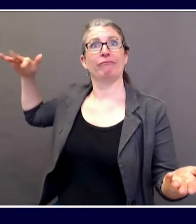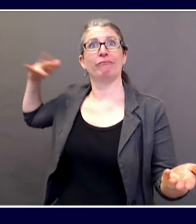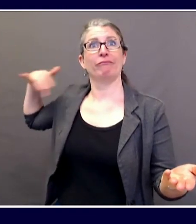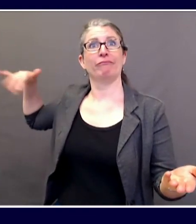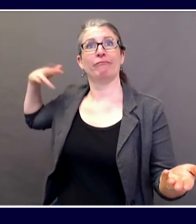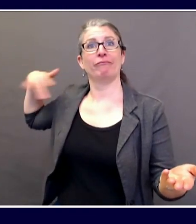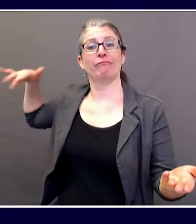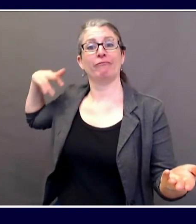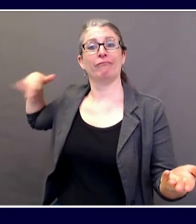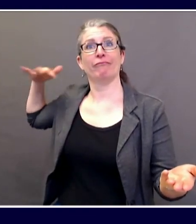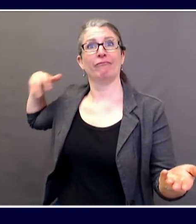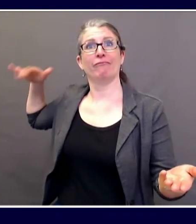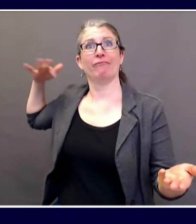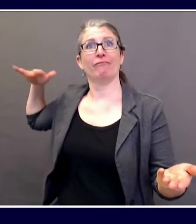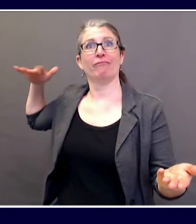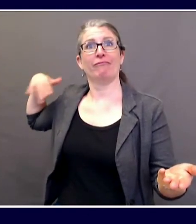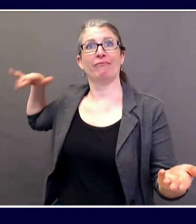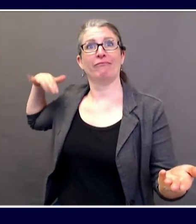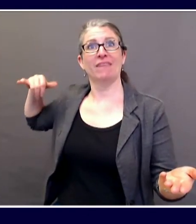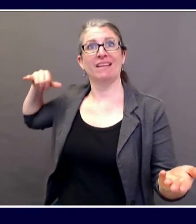in the general community.